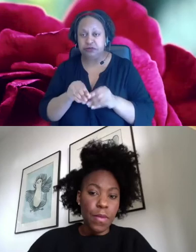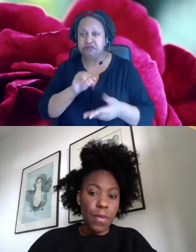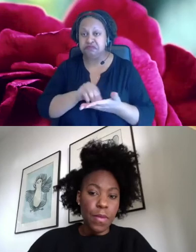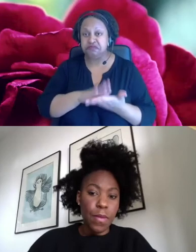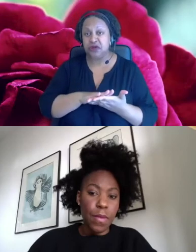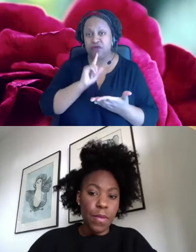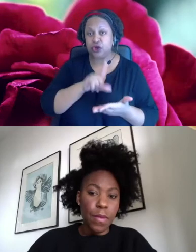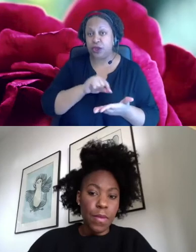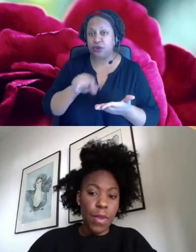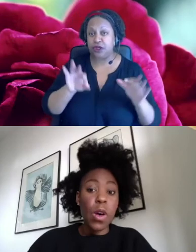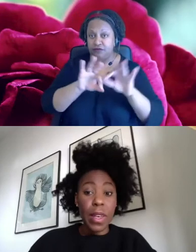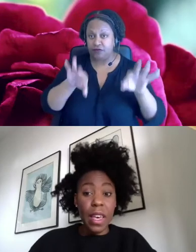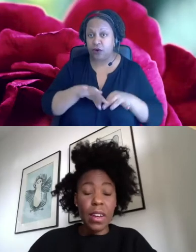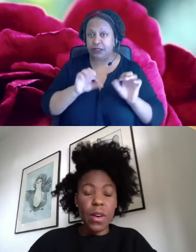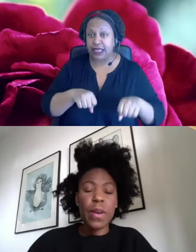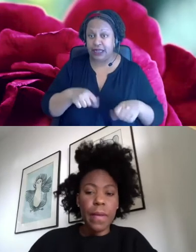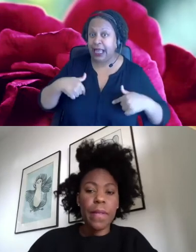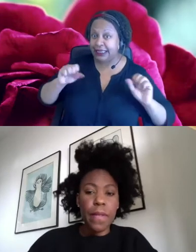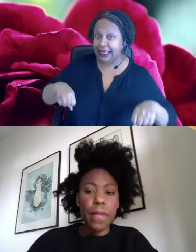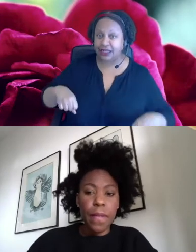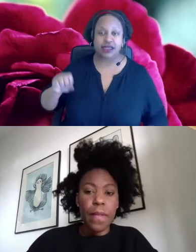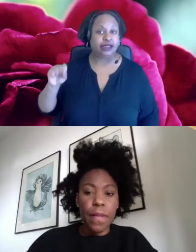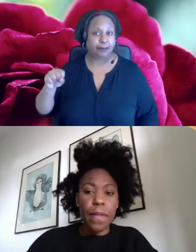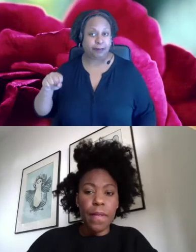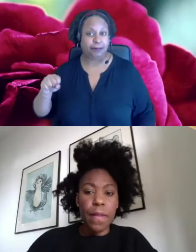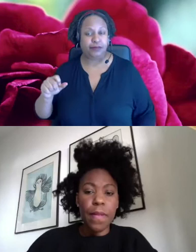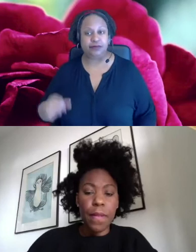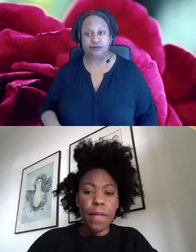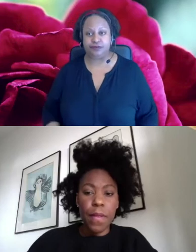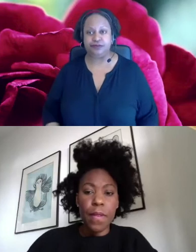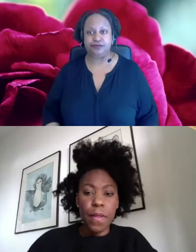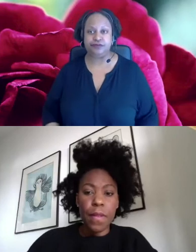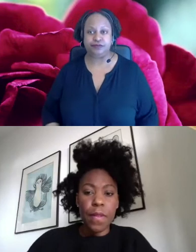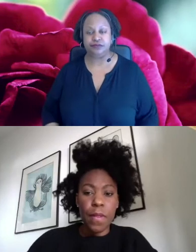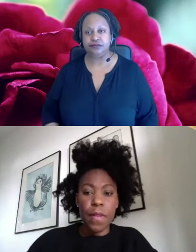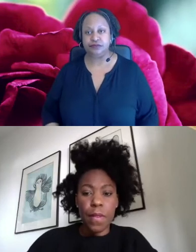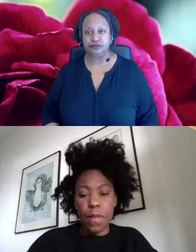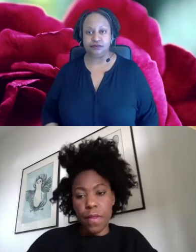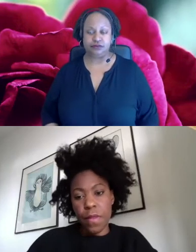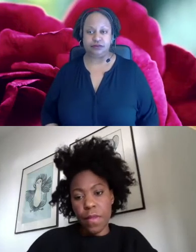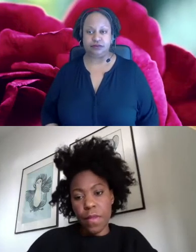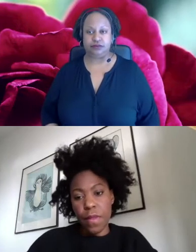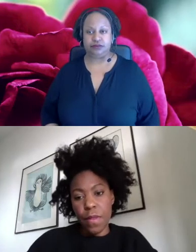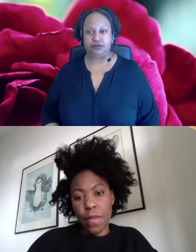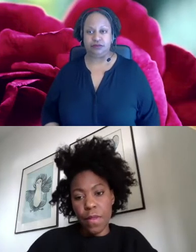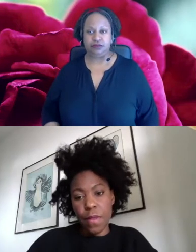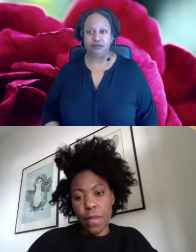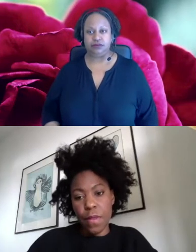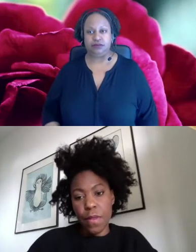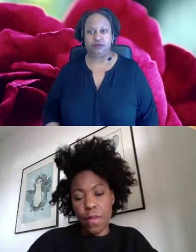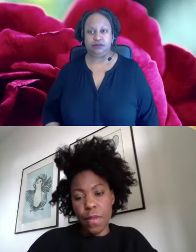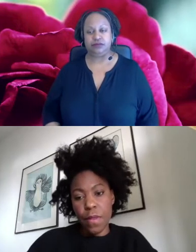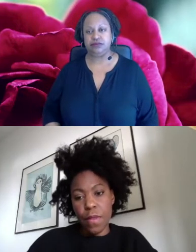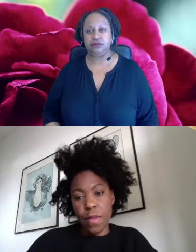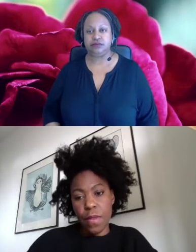your 2020 return. Oh, I can. Okay. Oh, if you can, yeah, because it's the